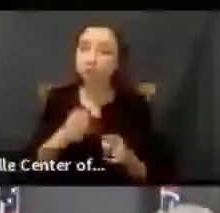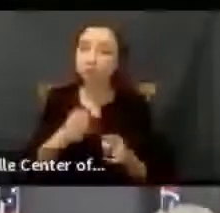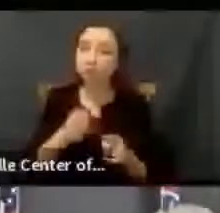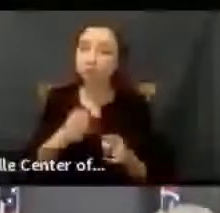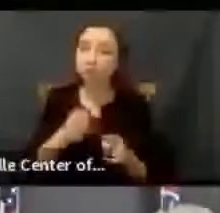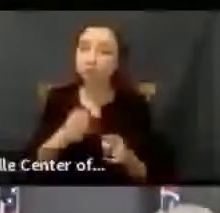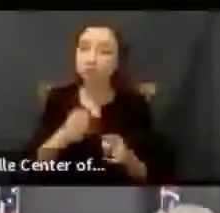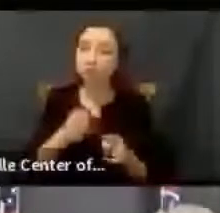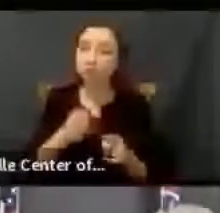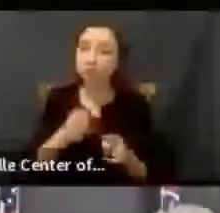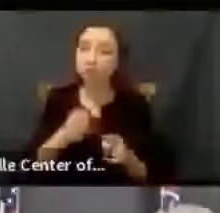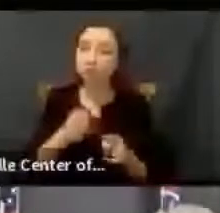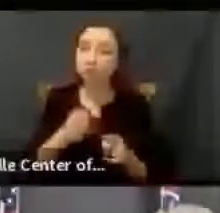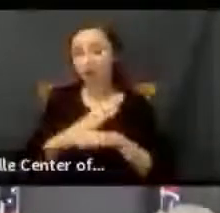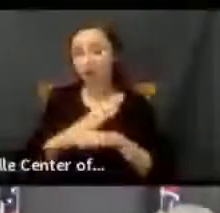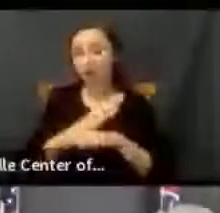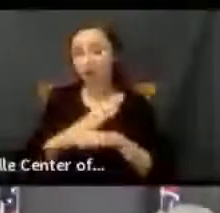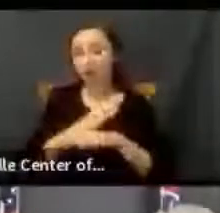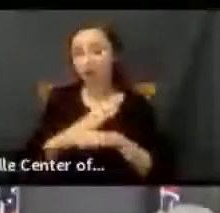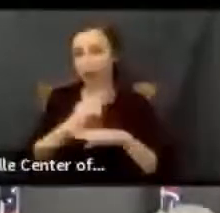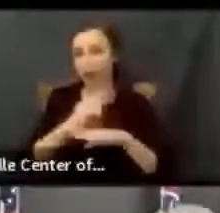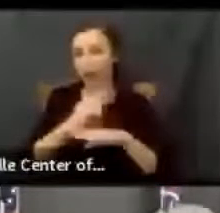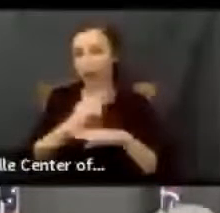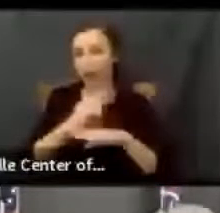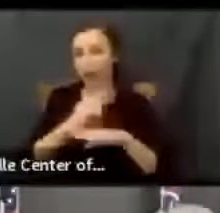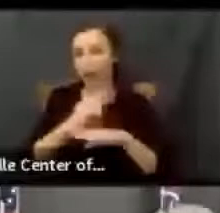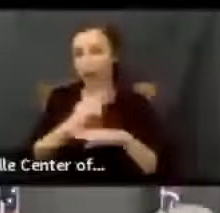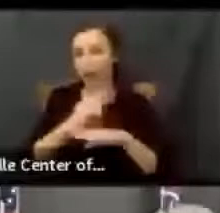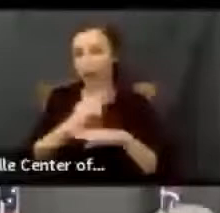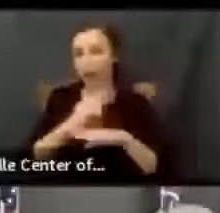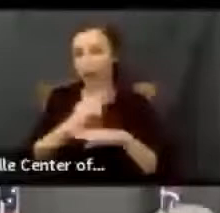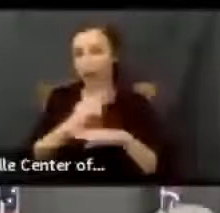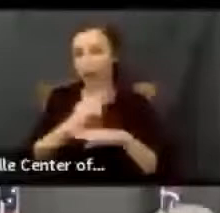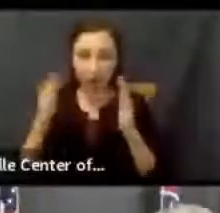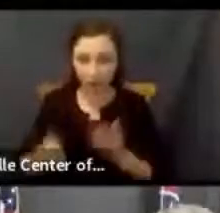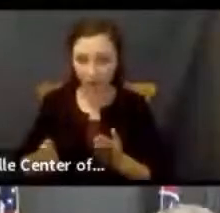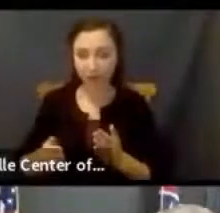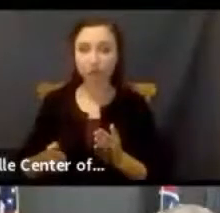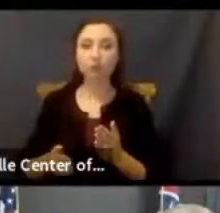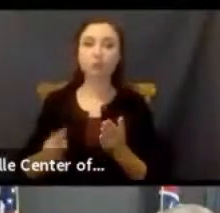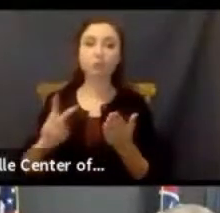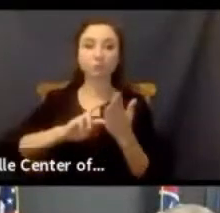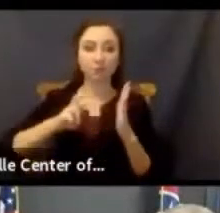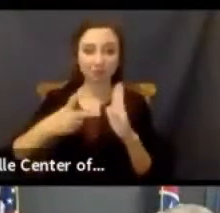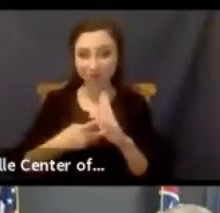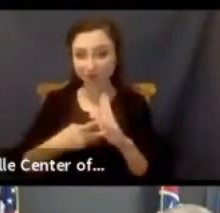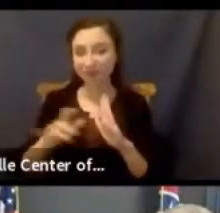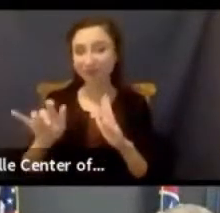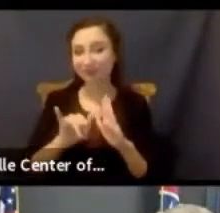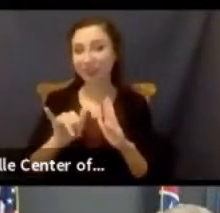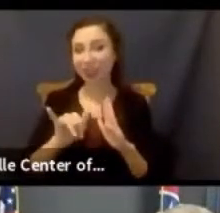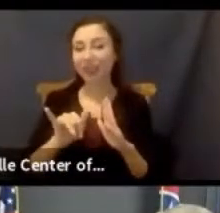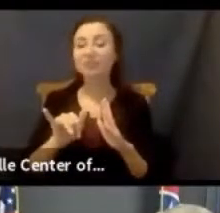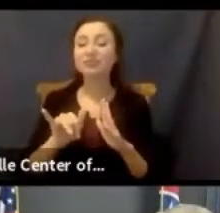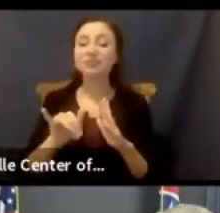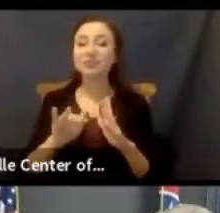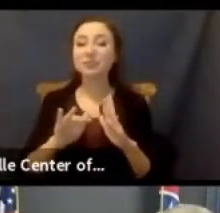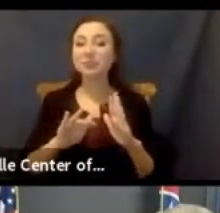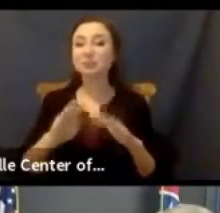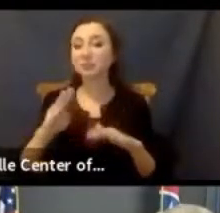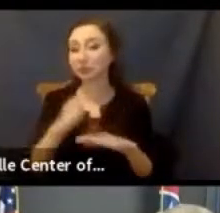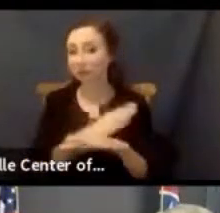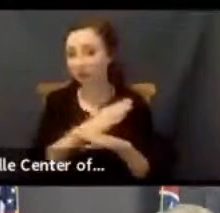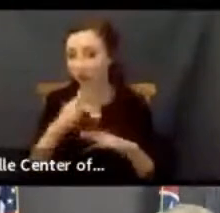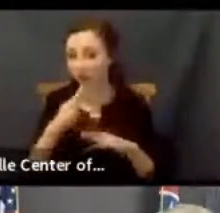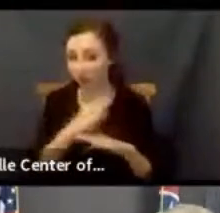So that we're talking about that. Again, we're not talking about private dwellings. These would be more related to a business. So a private gathering,